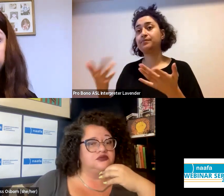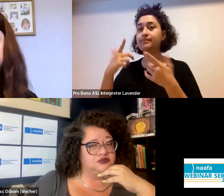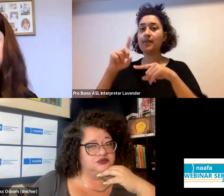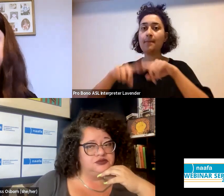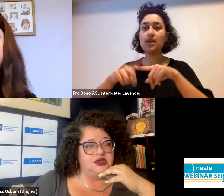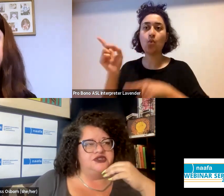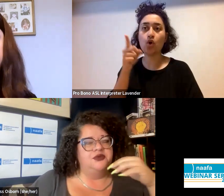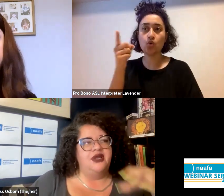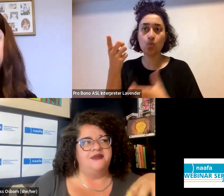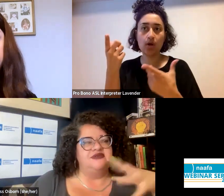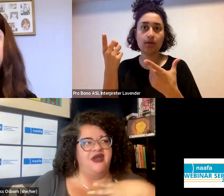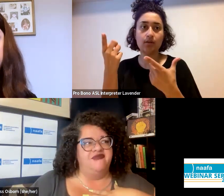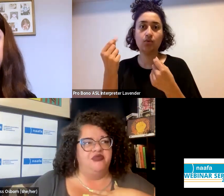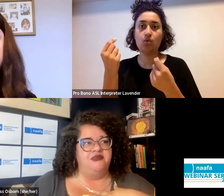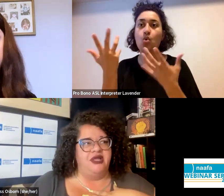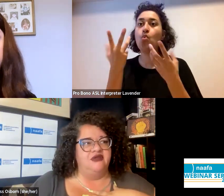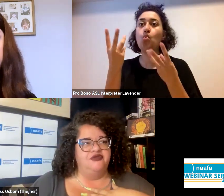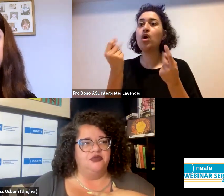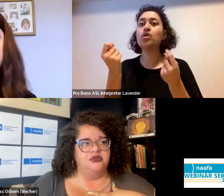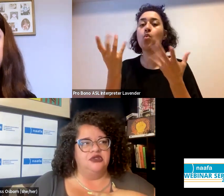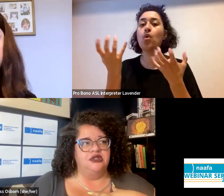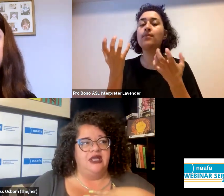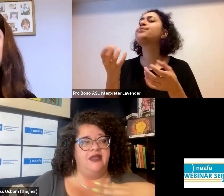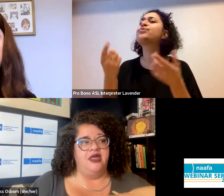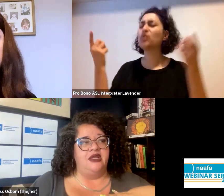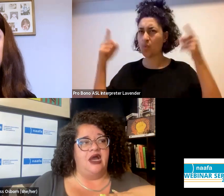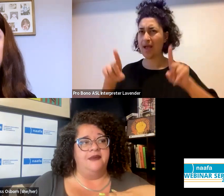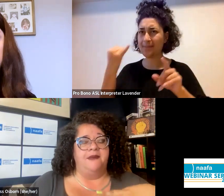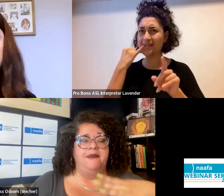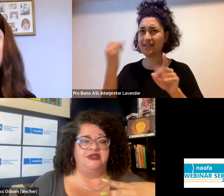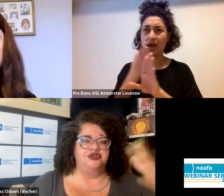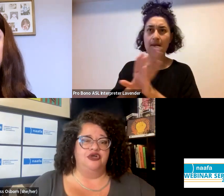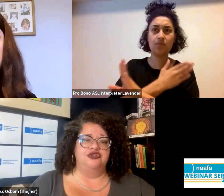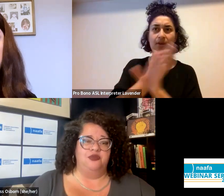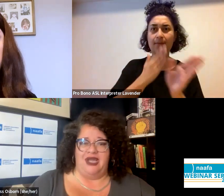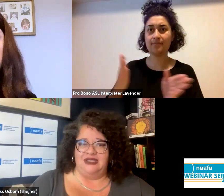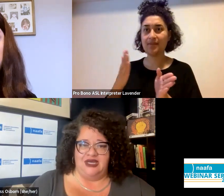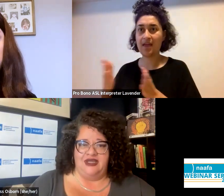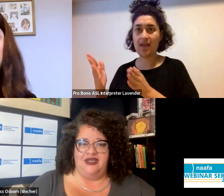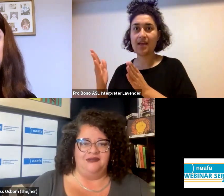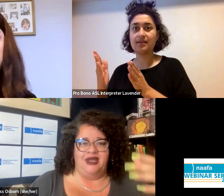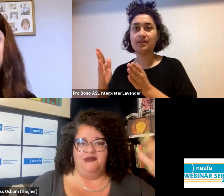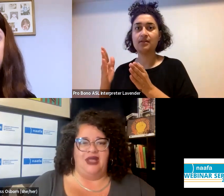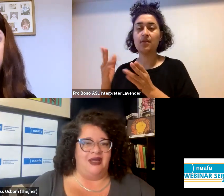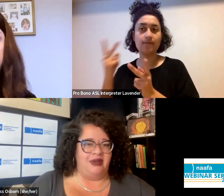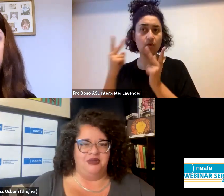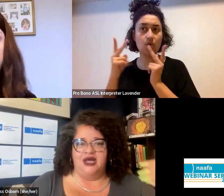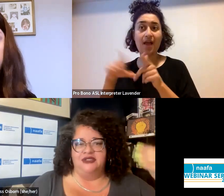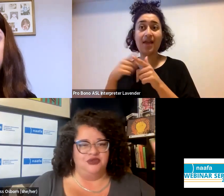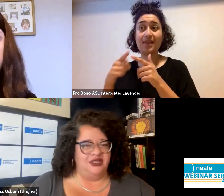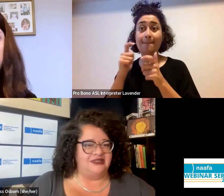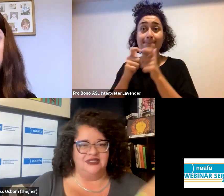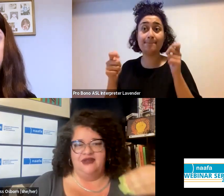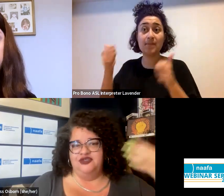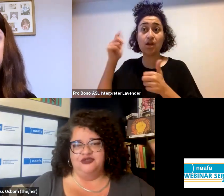want to be. So what happens if I have pre-planned a funeral and then I'm much larger when I die and my